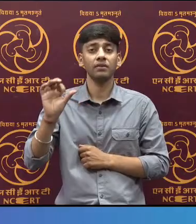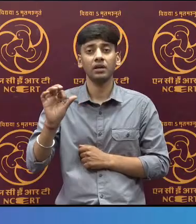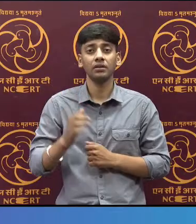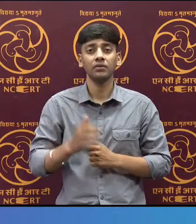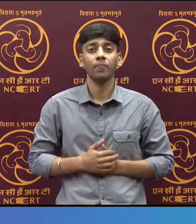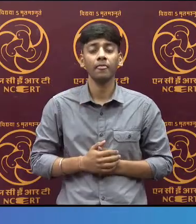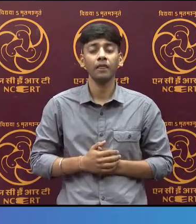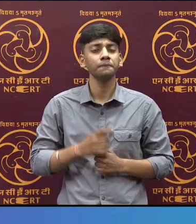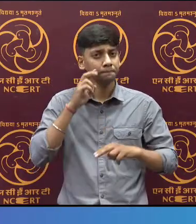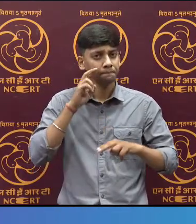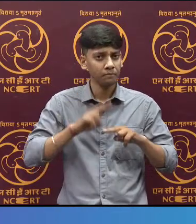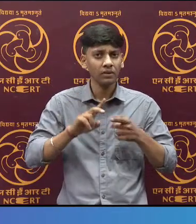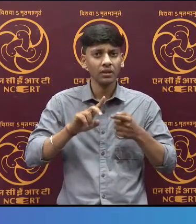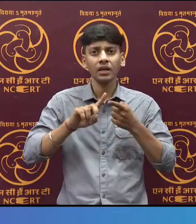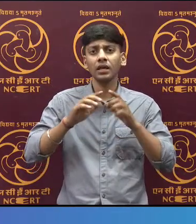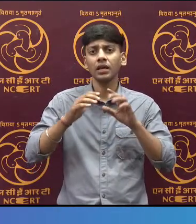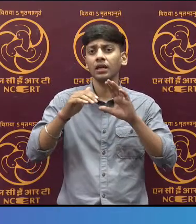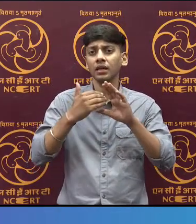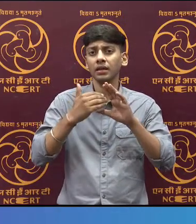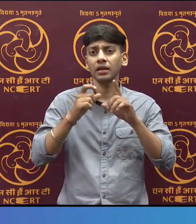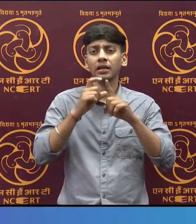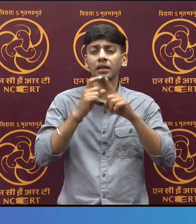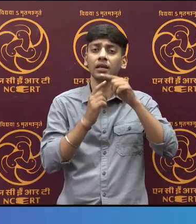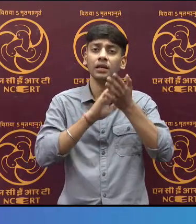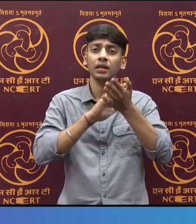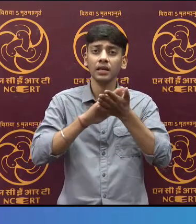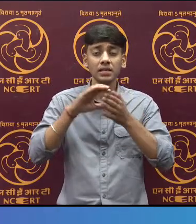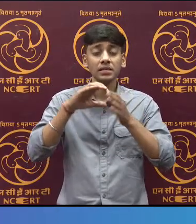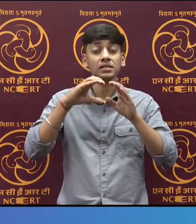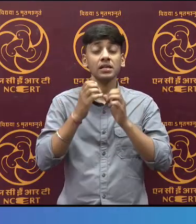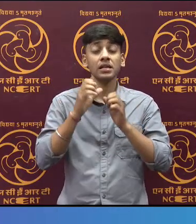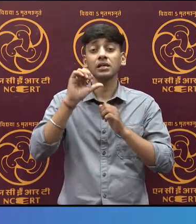8800440559, and our email ID is